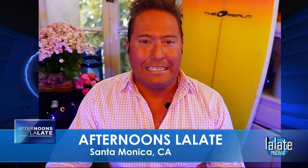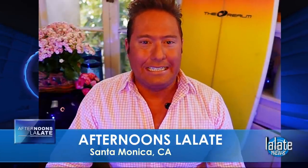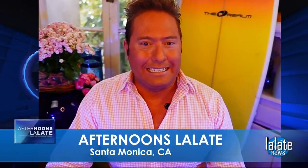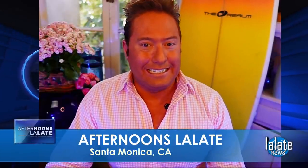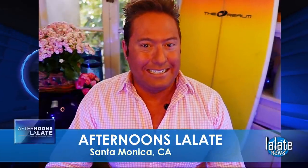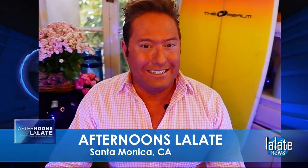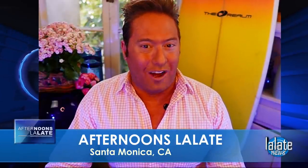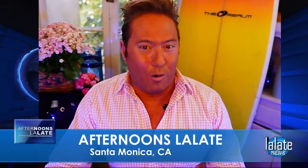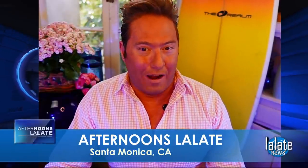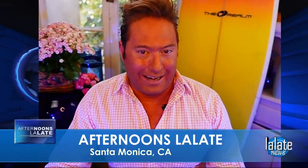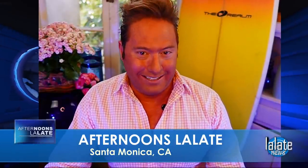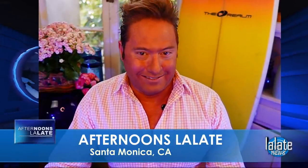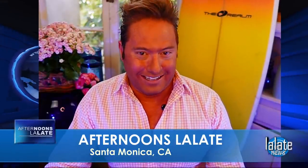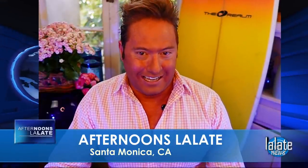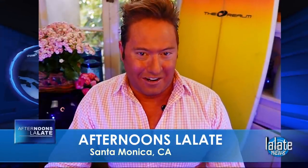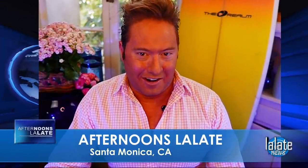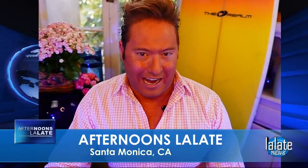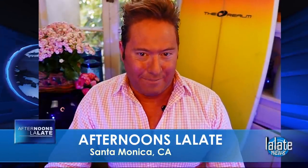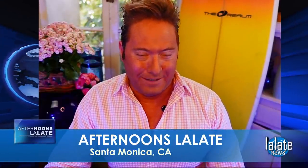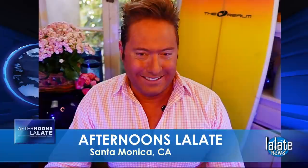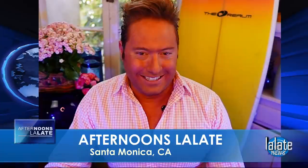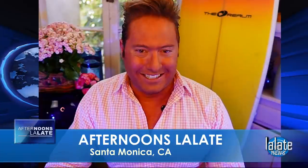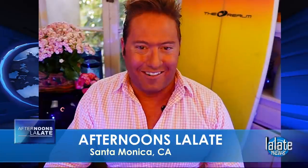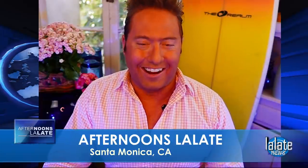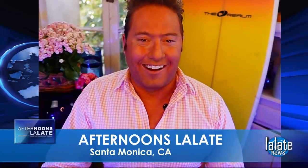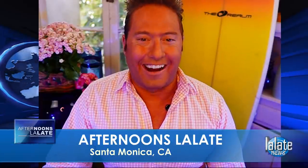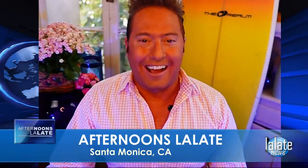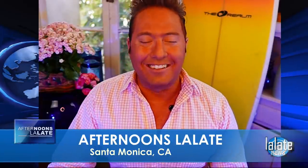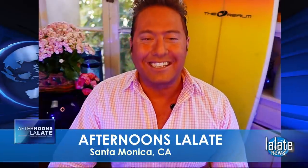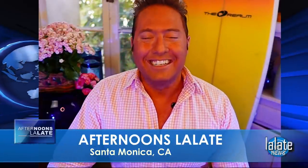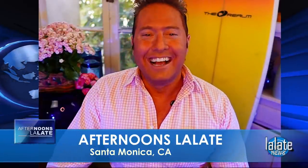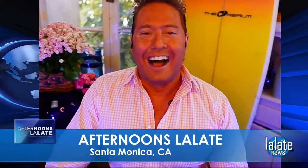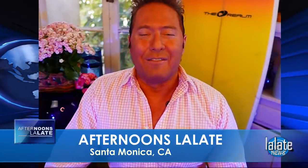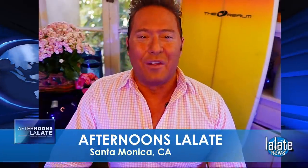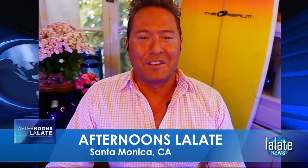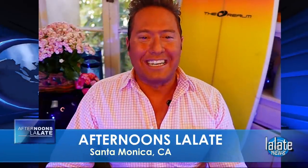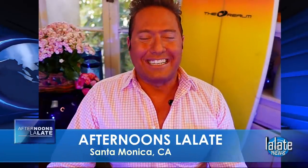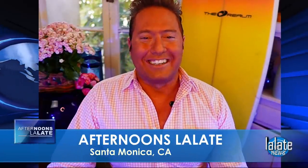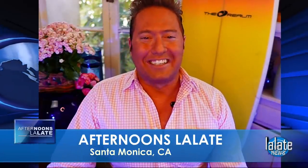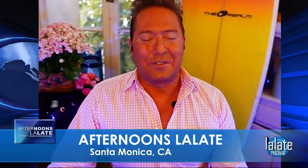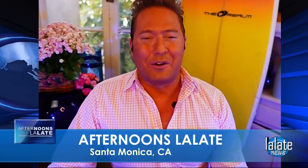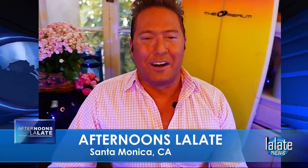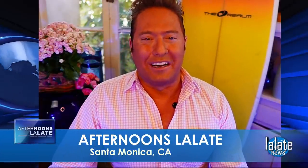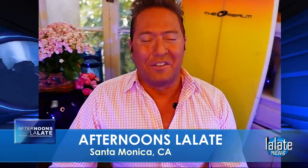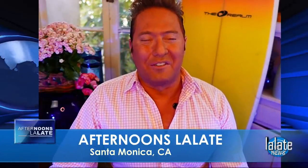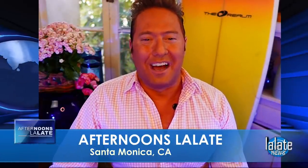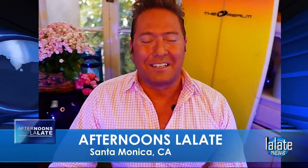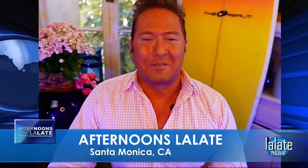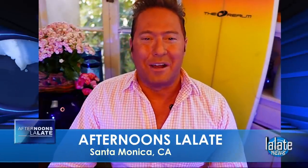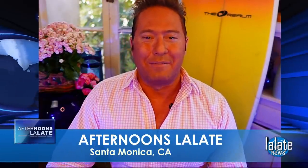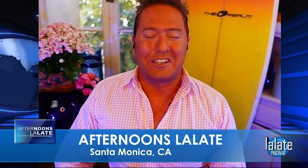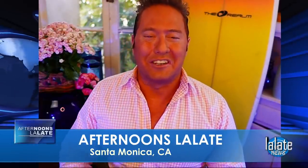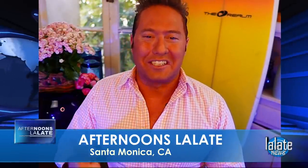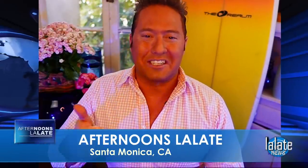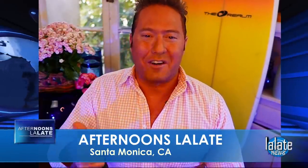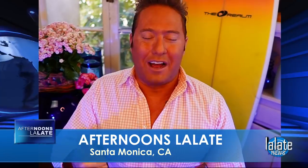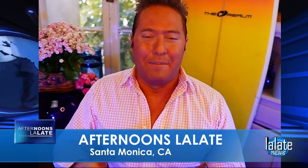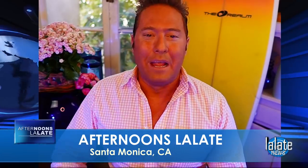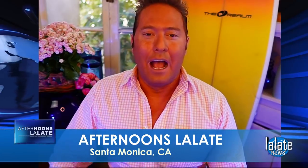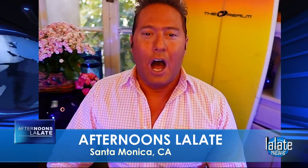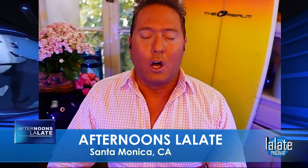starting already? Has it already happened? Has it already gone out? I have all those details in this recording. If you've not subscribed, make